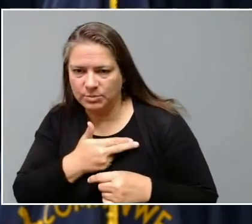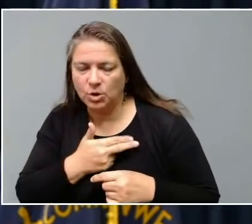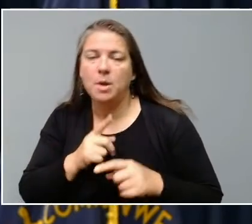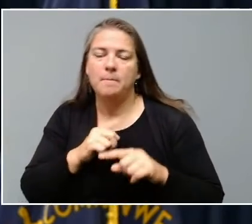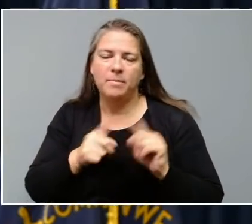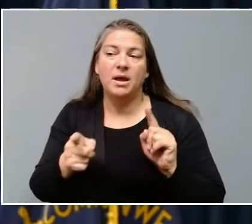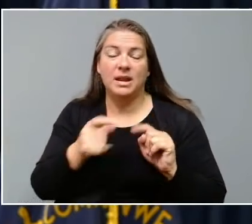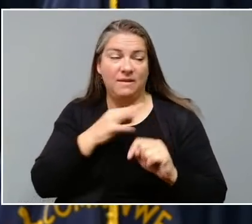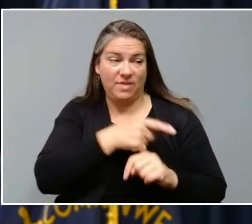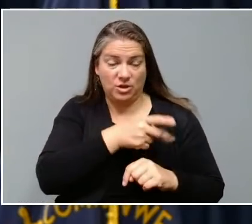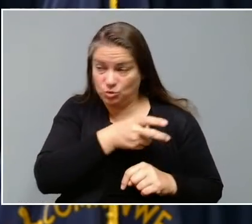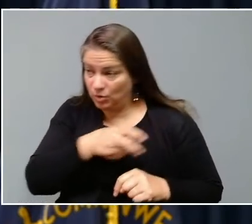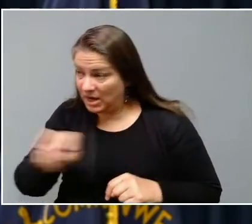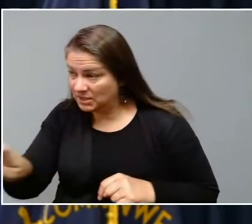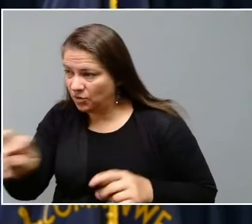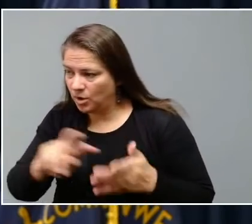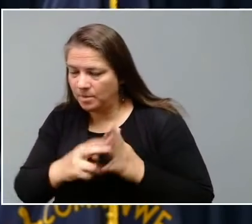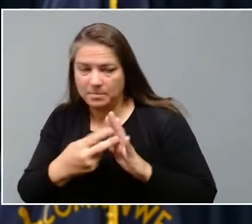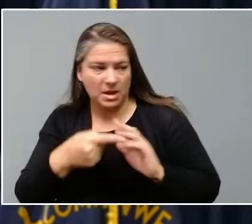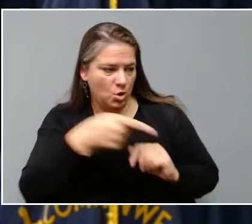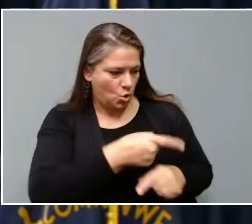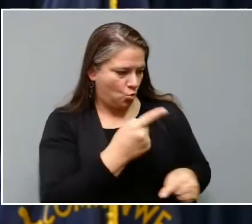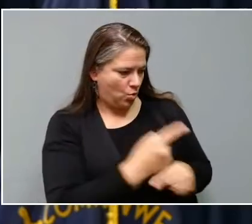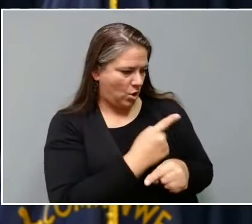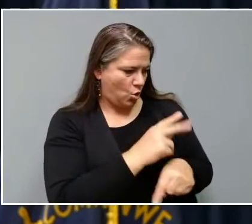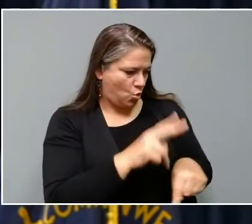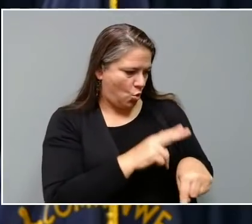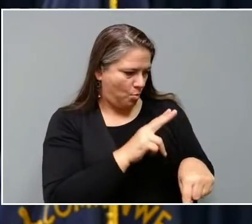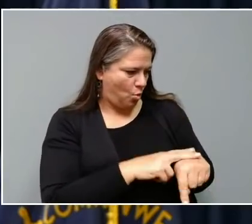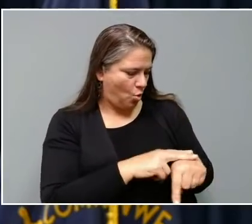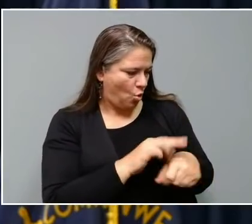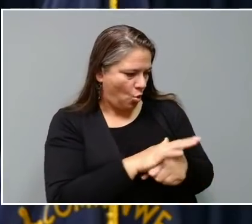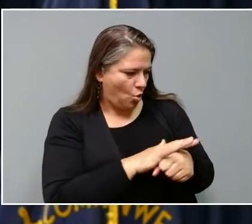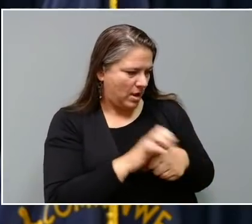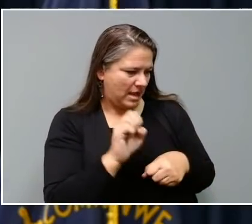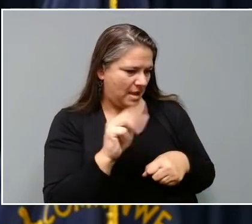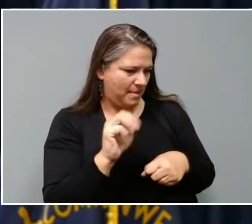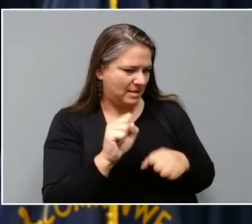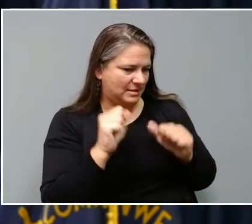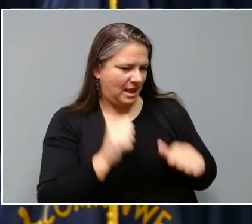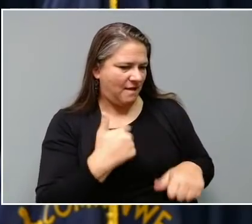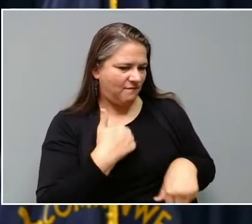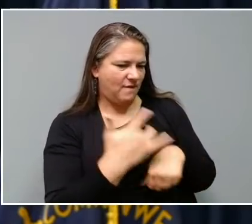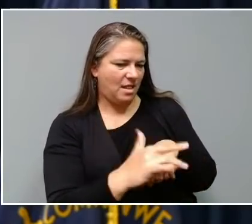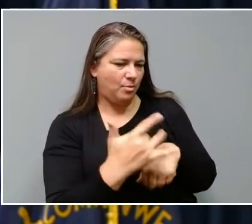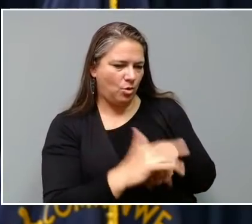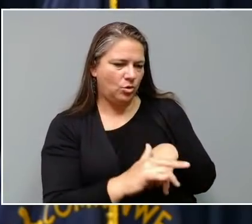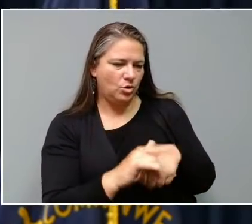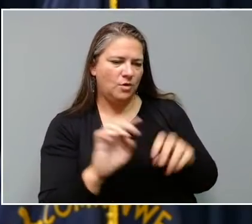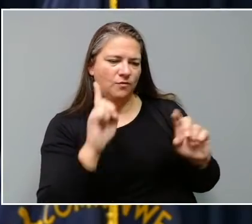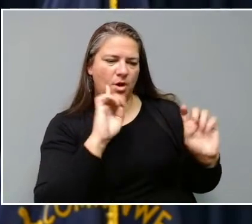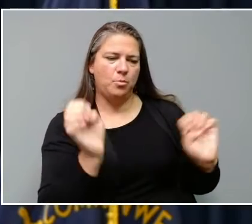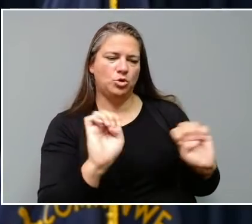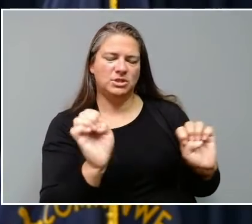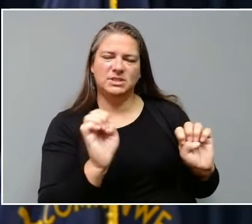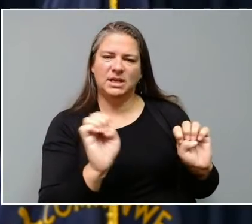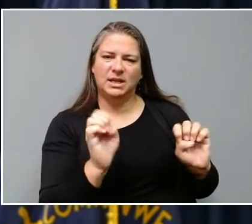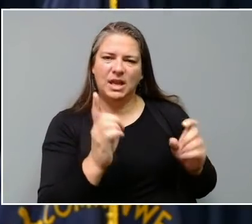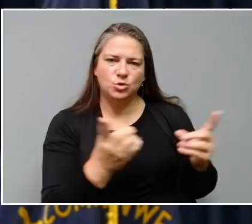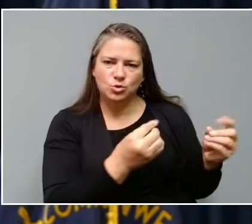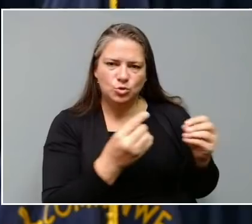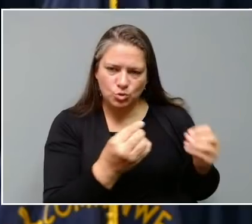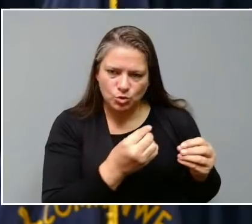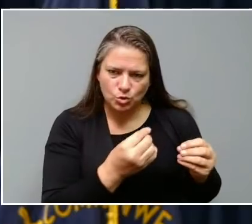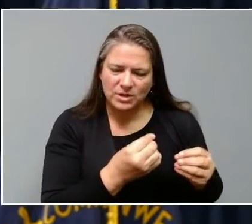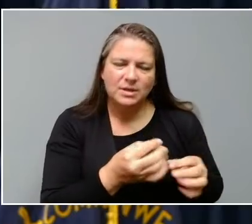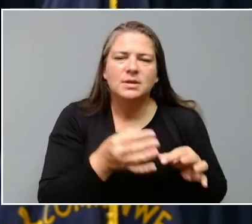up the regular, normal, local EMS teams to actually do emergency runs. They're